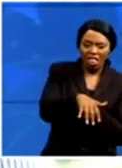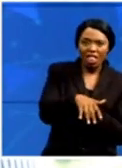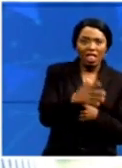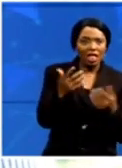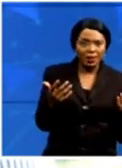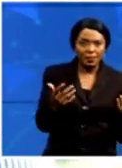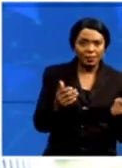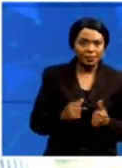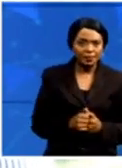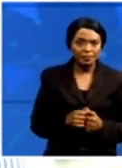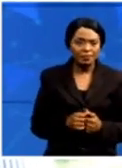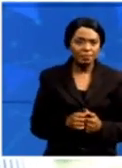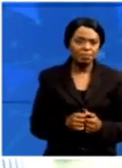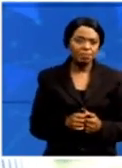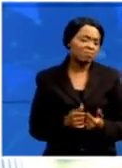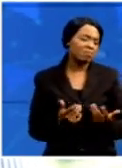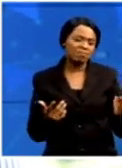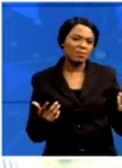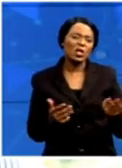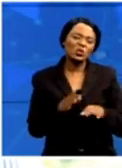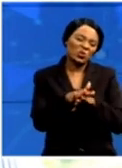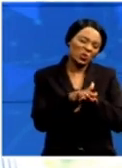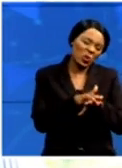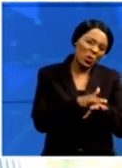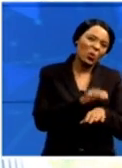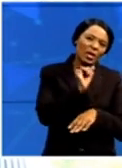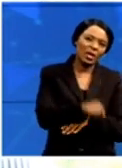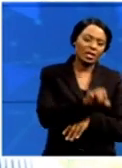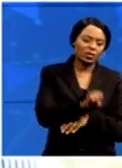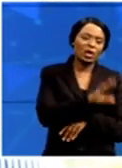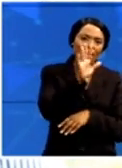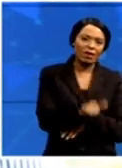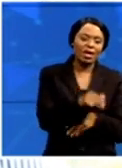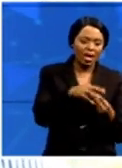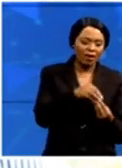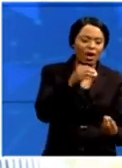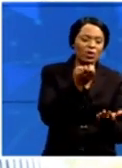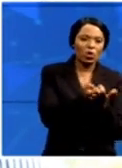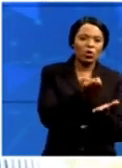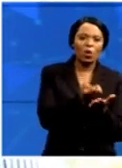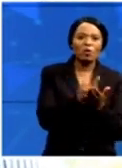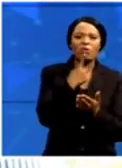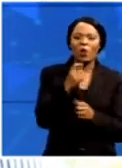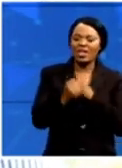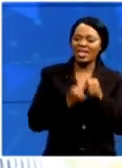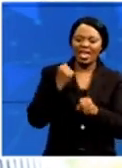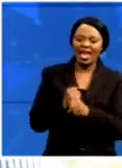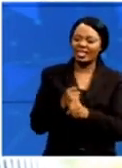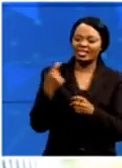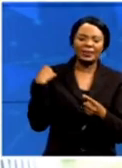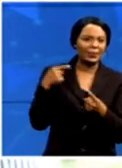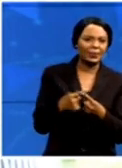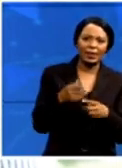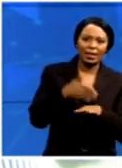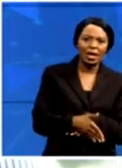seen a slowdown in the South African avocado economy for a number of years. I don't think COVID had any impact. I think what